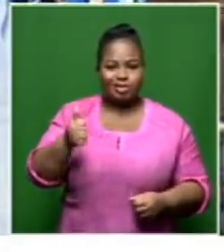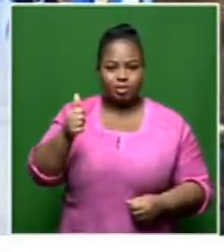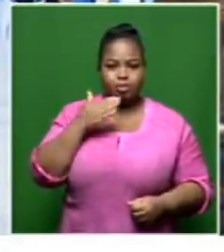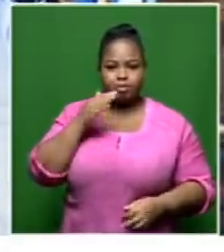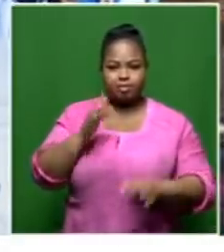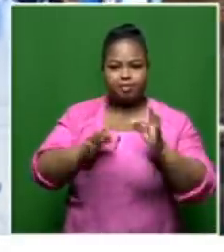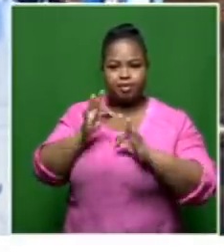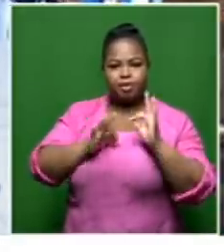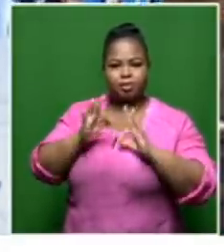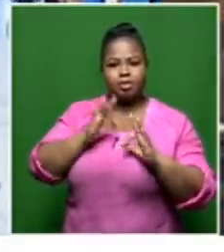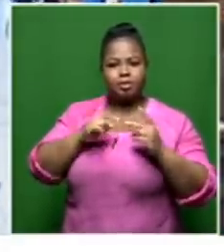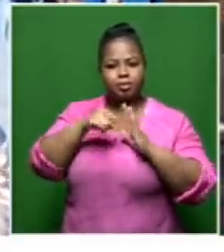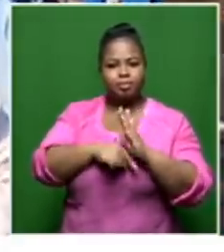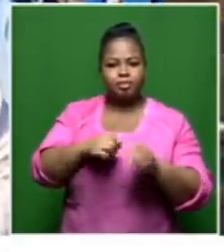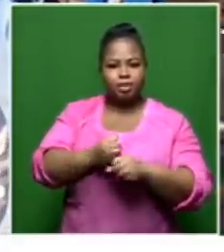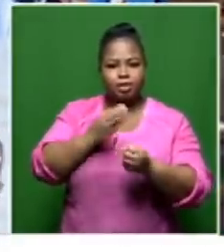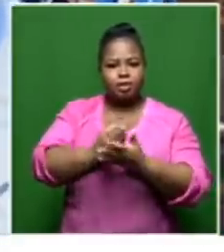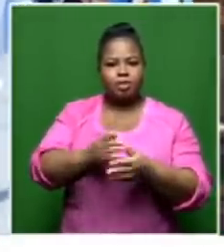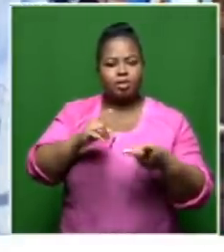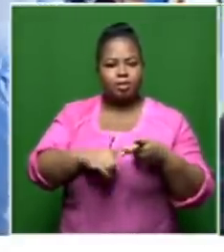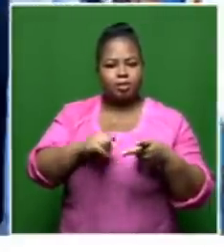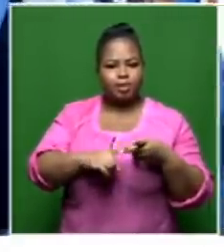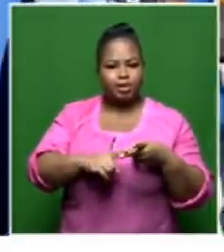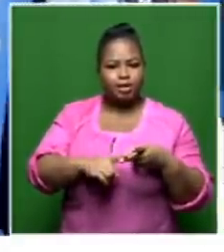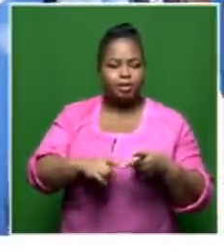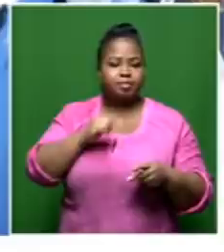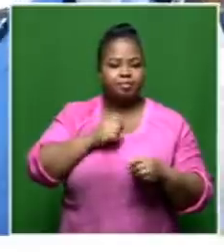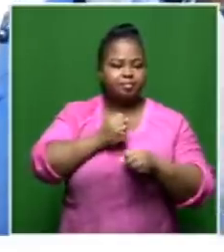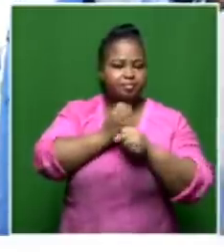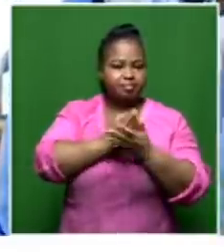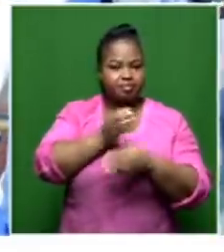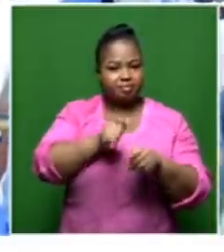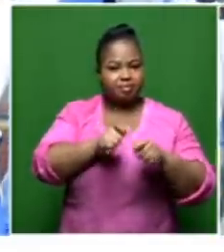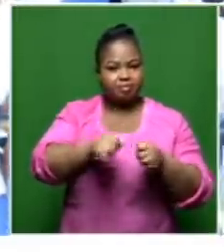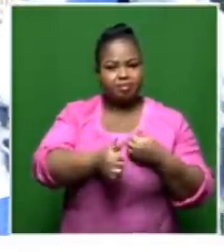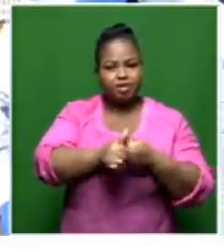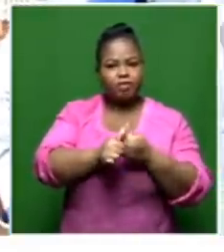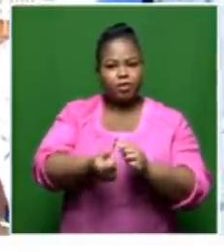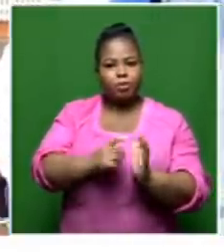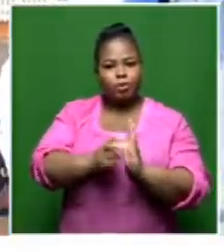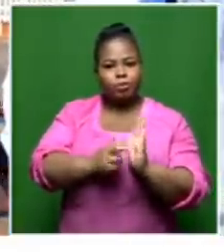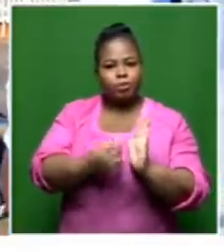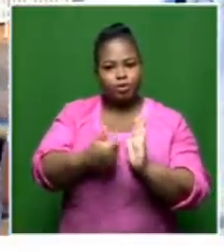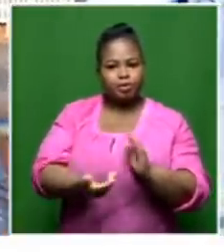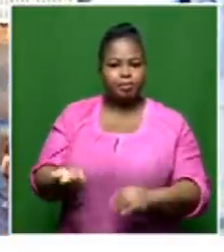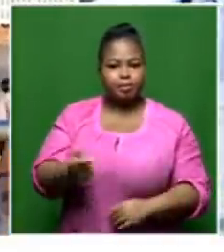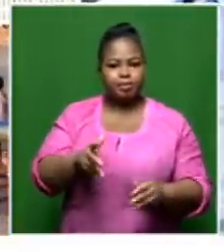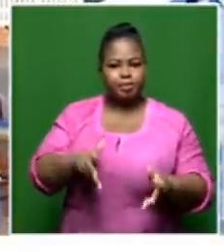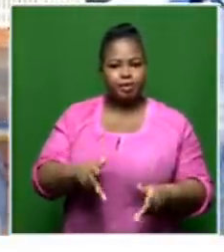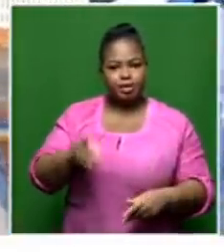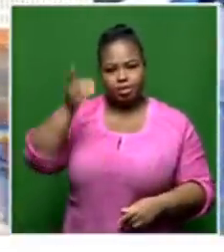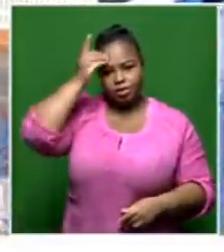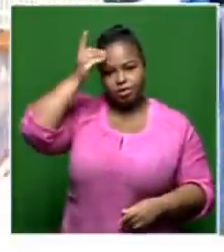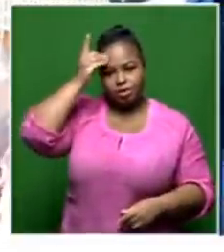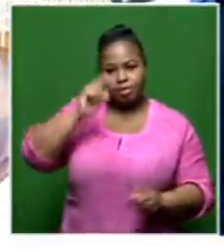that they'll ensure to see to it that people are adhering to the strict regulations that have been set out right here in